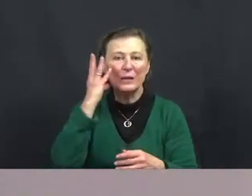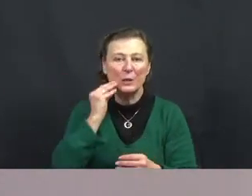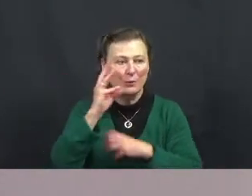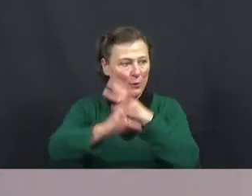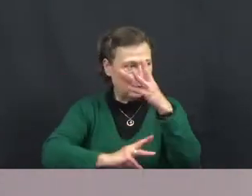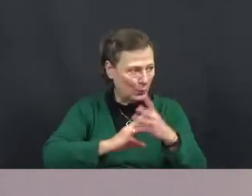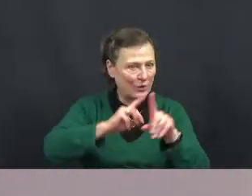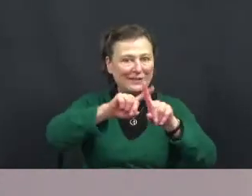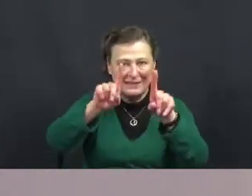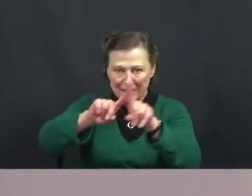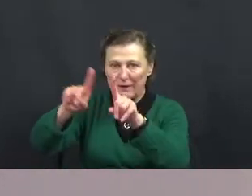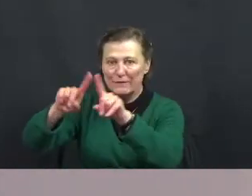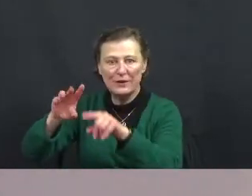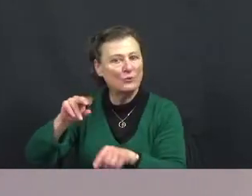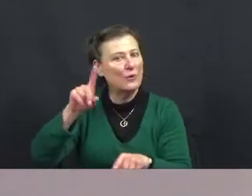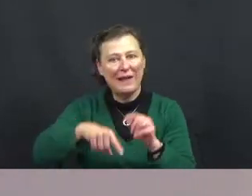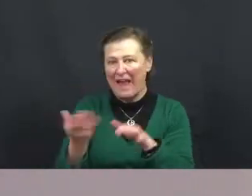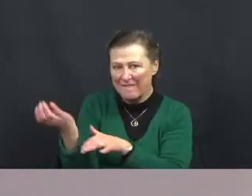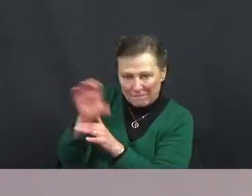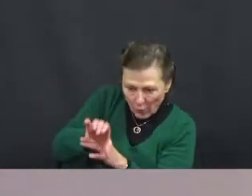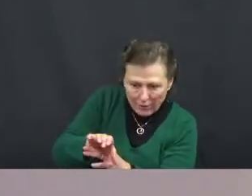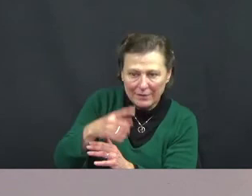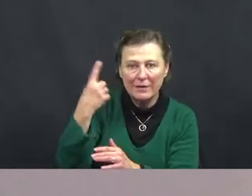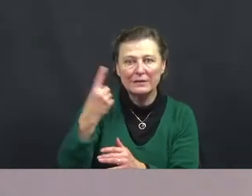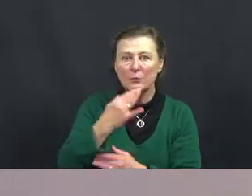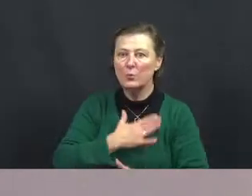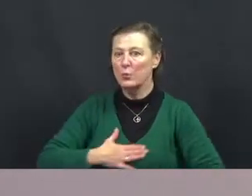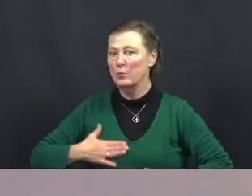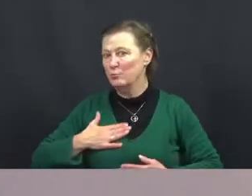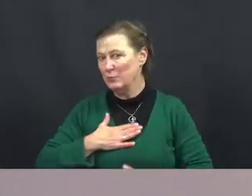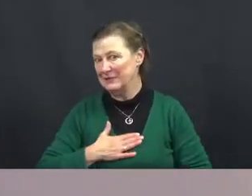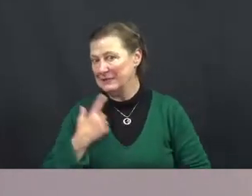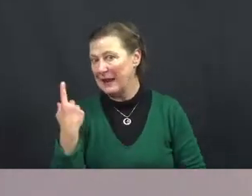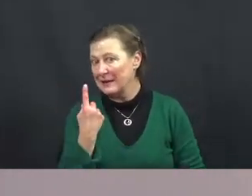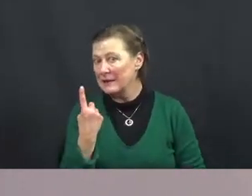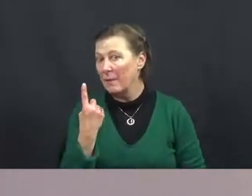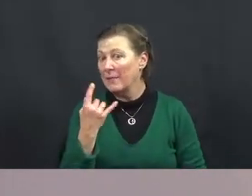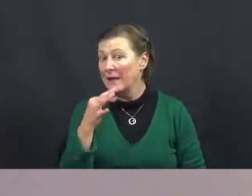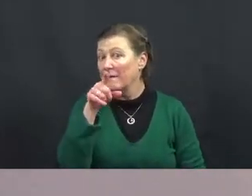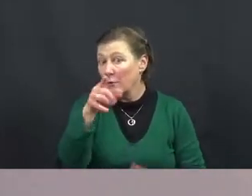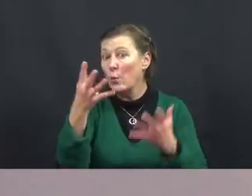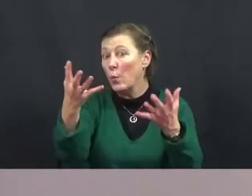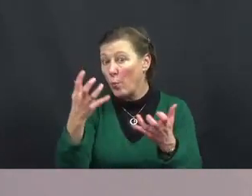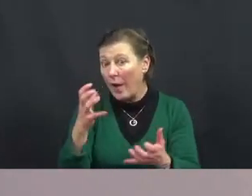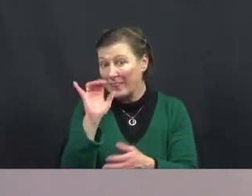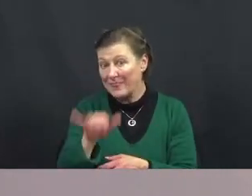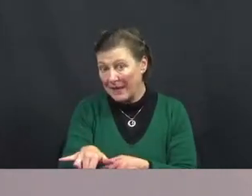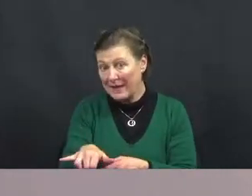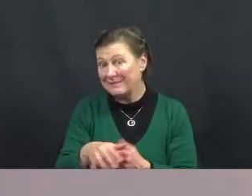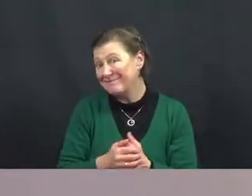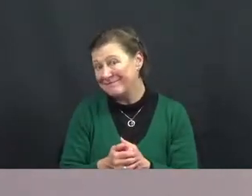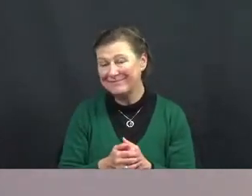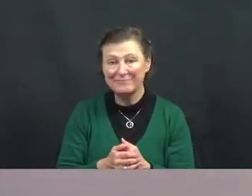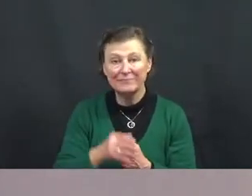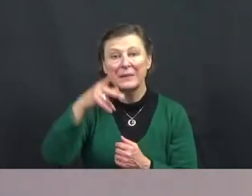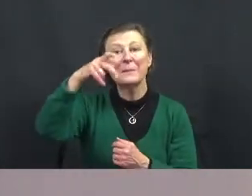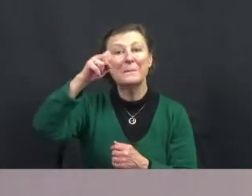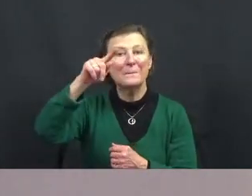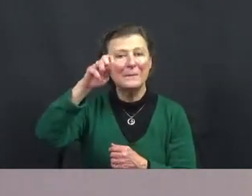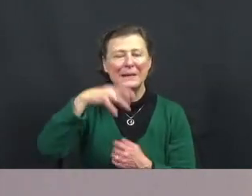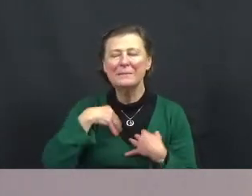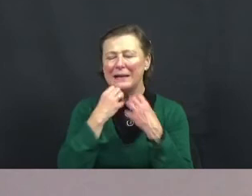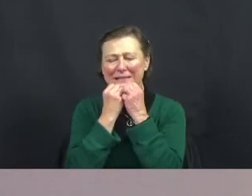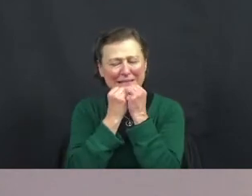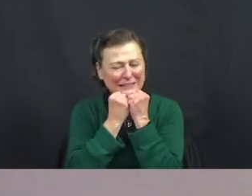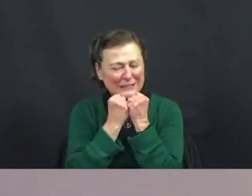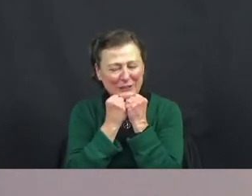differently, and you can't force someone to appreciate something when you want them to. Pete is my dear